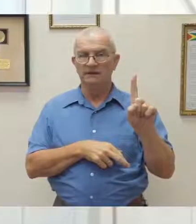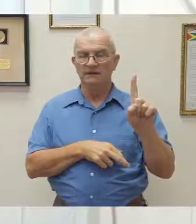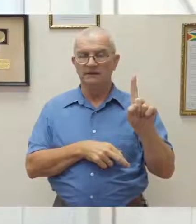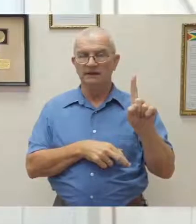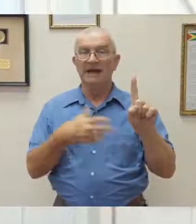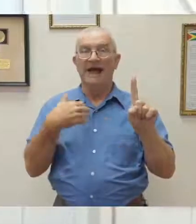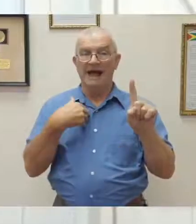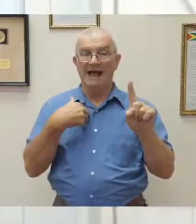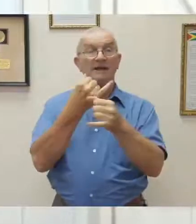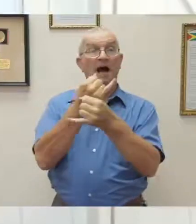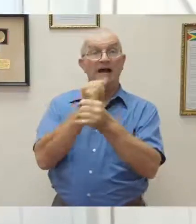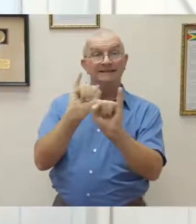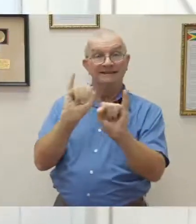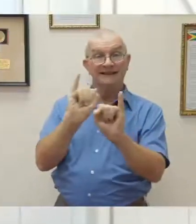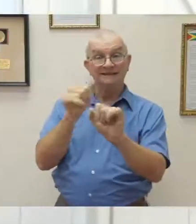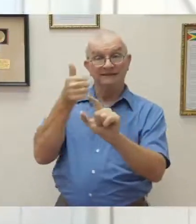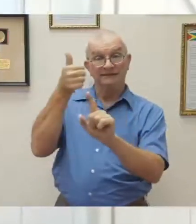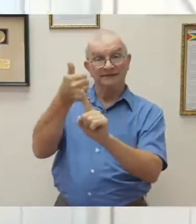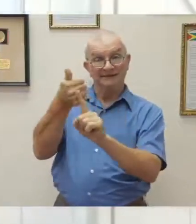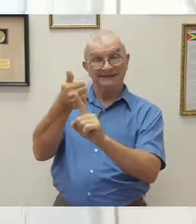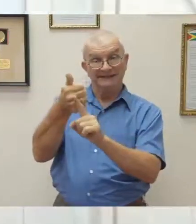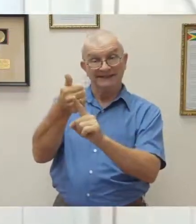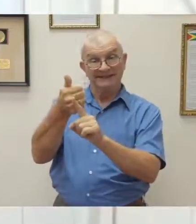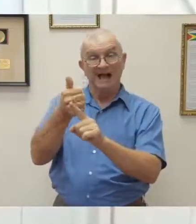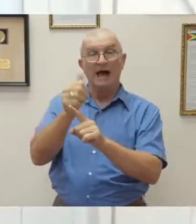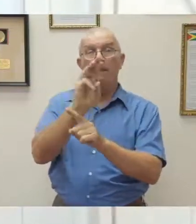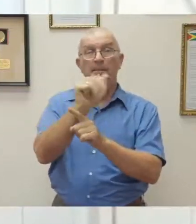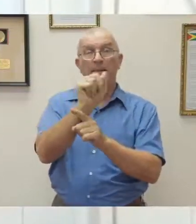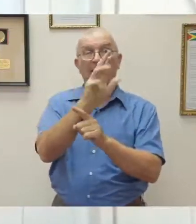isolation facilities at Baramita,